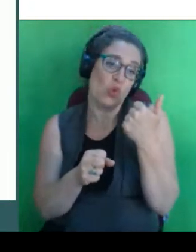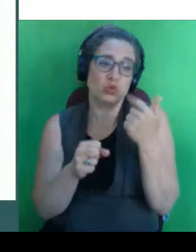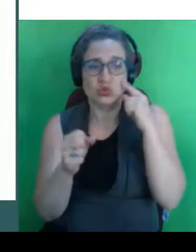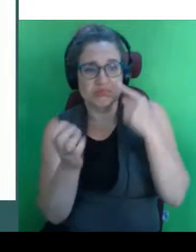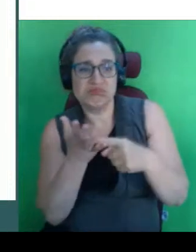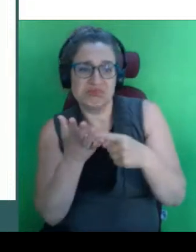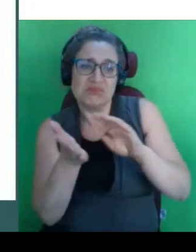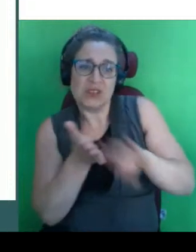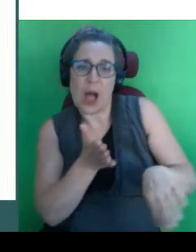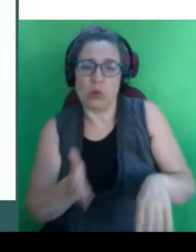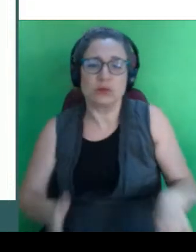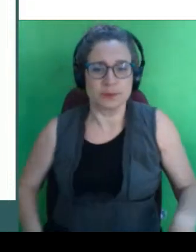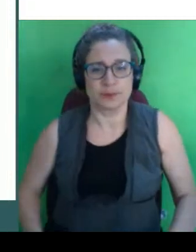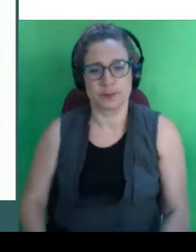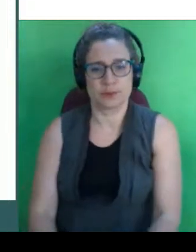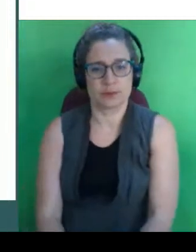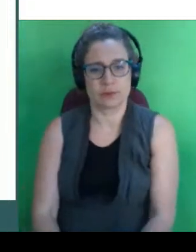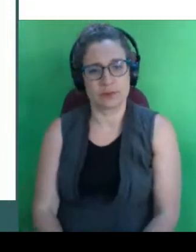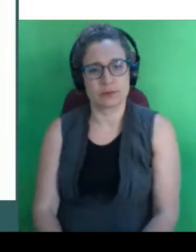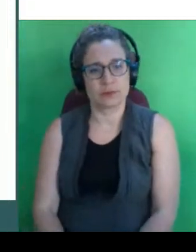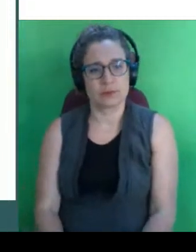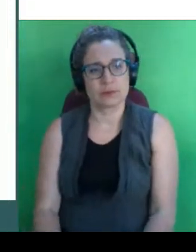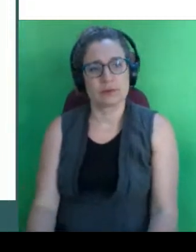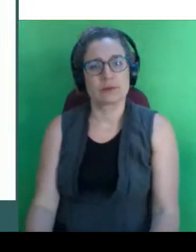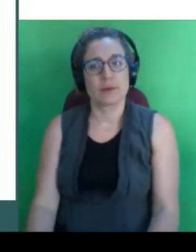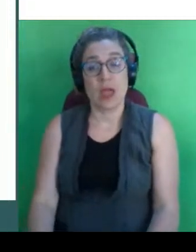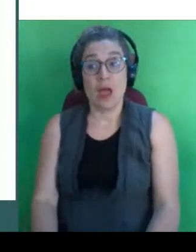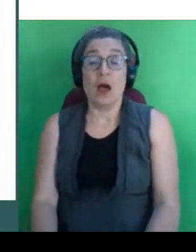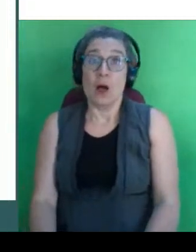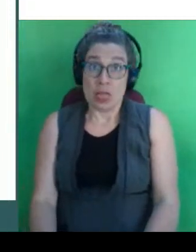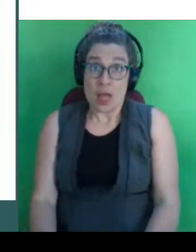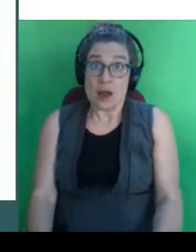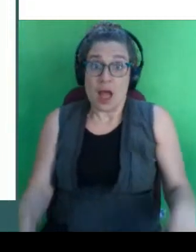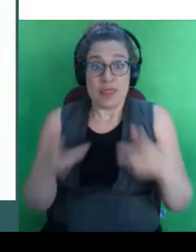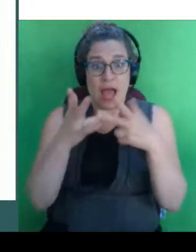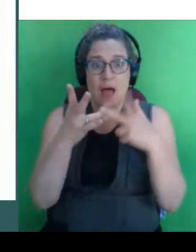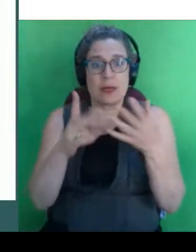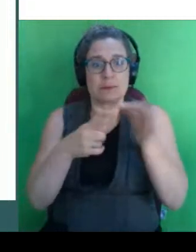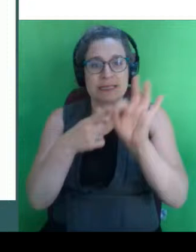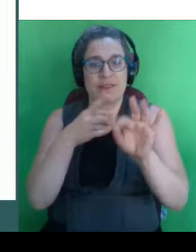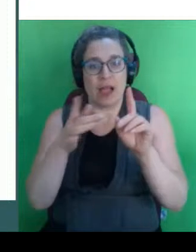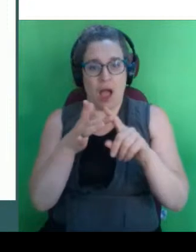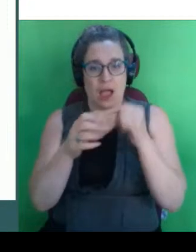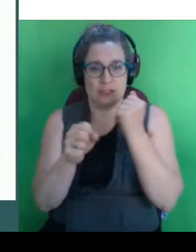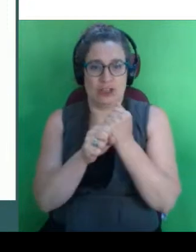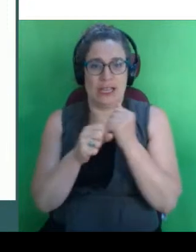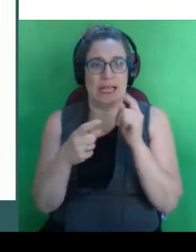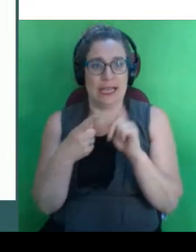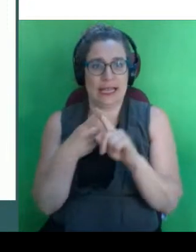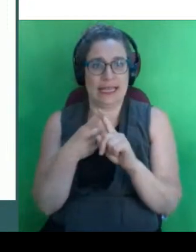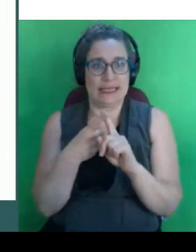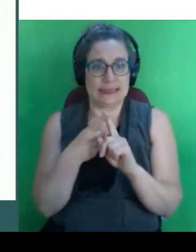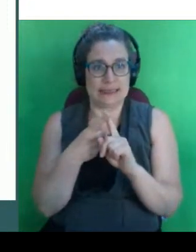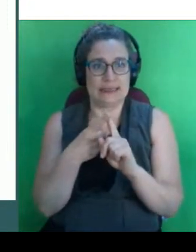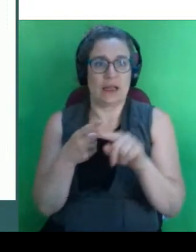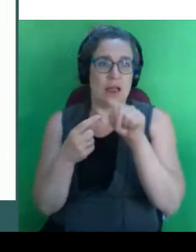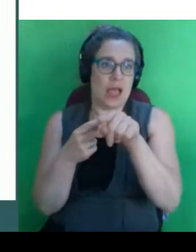So then this gets on to the other thing with specific IgEs, is that all the specific IgEs are given the same reference